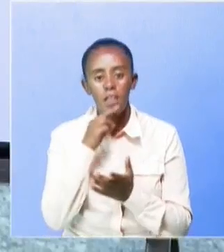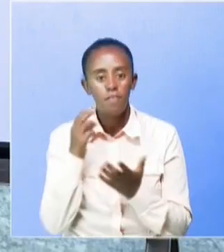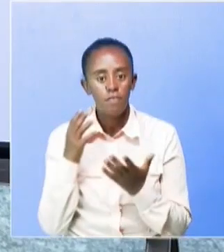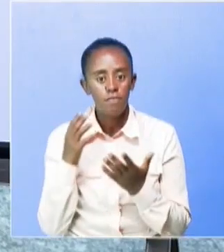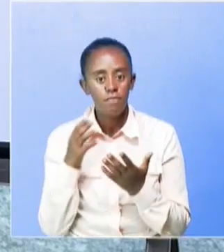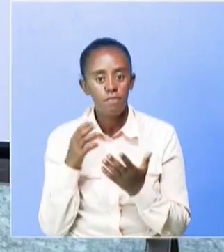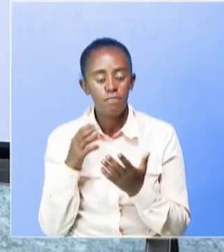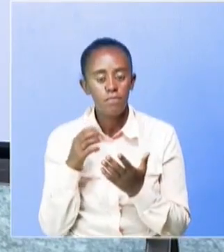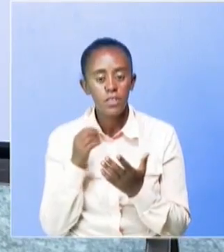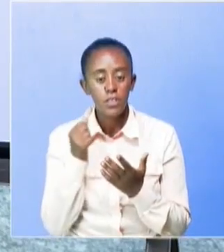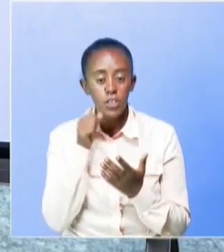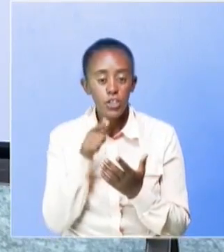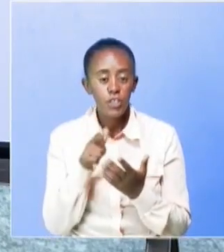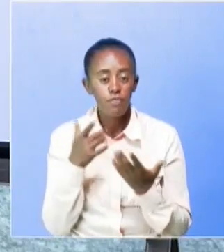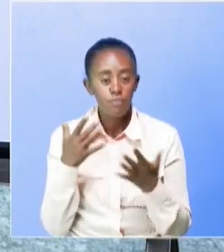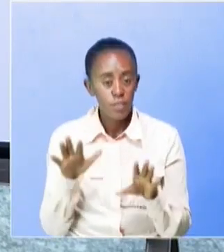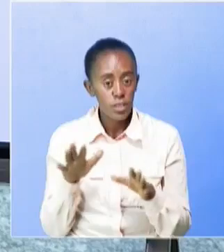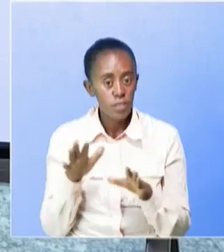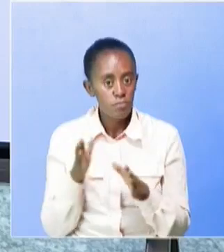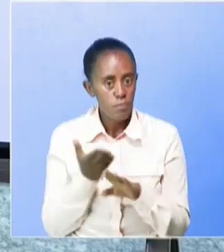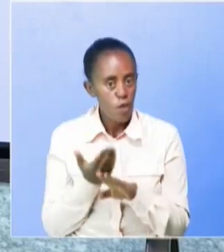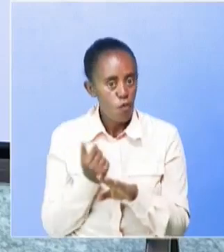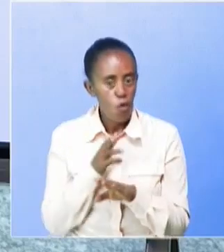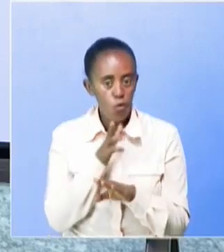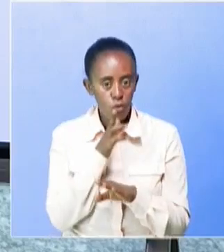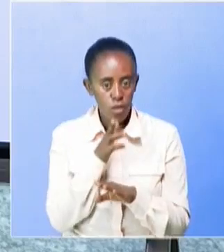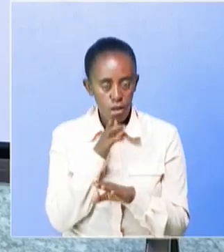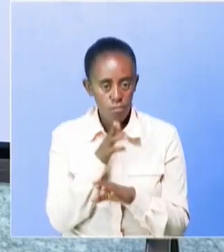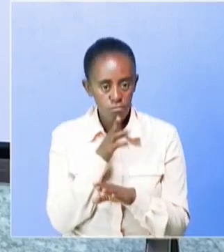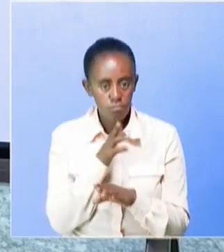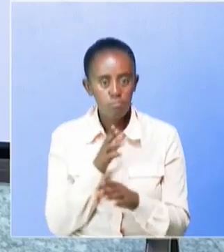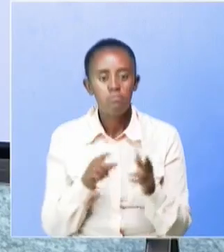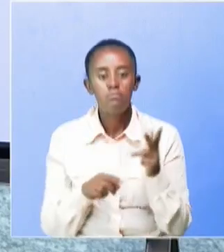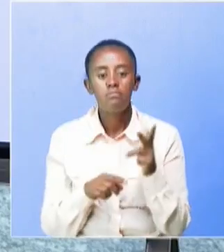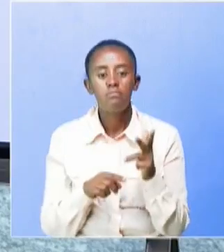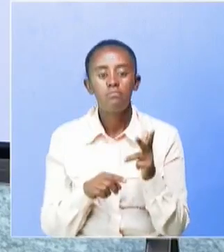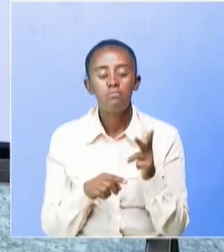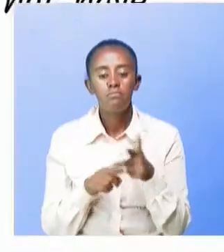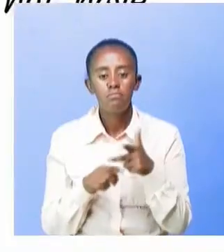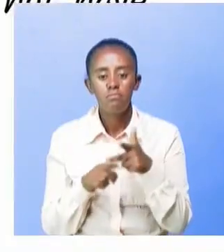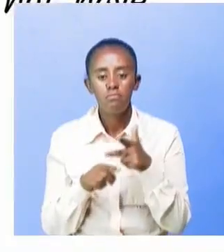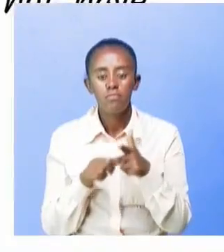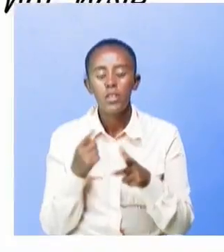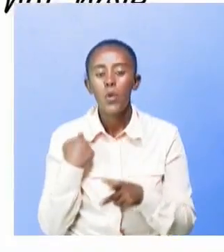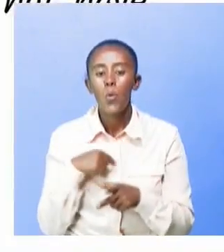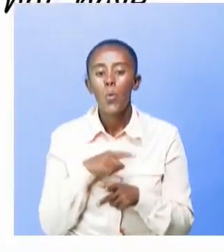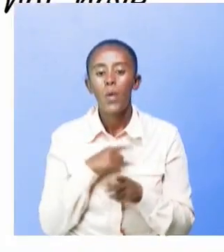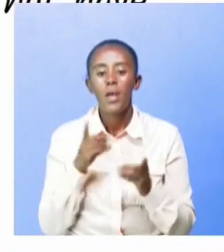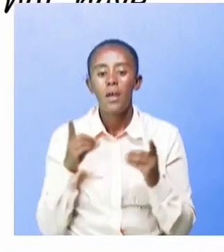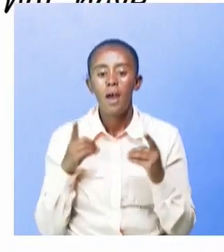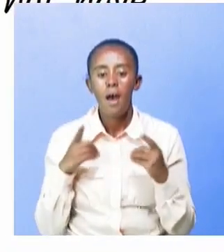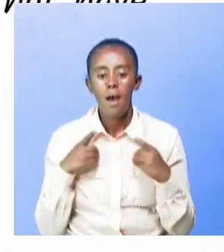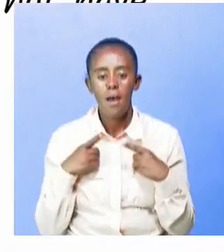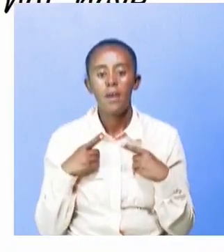her homework before dinner. Number 3, we had